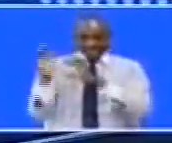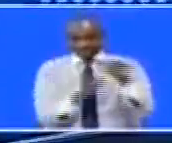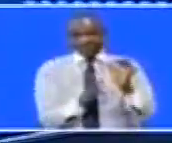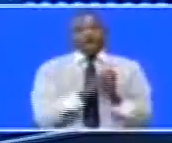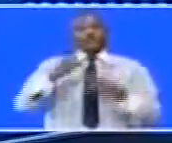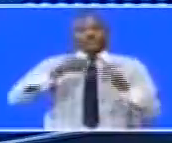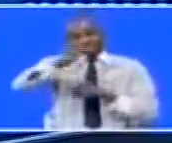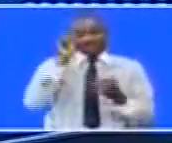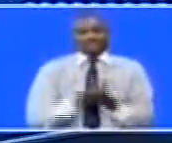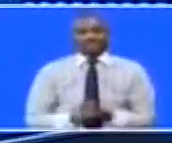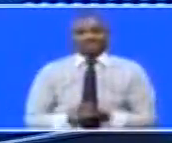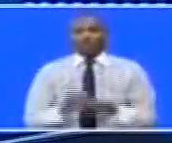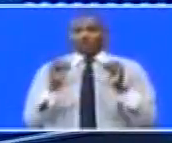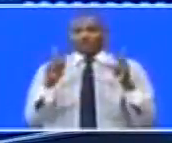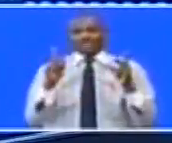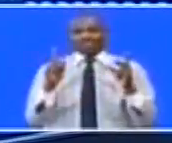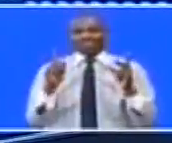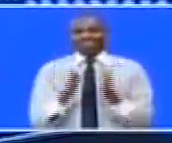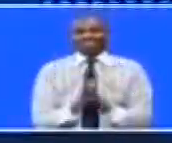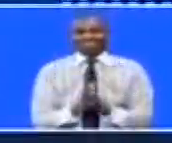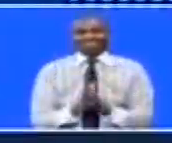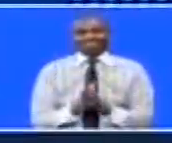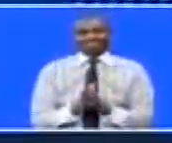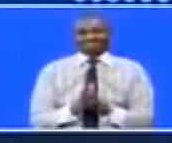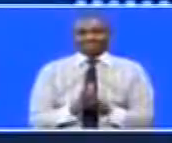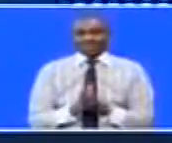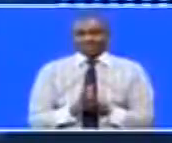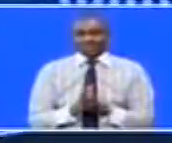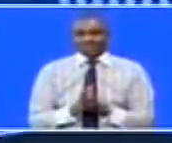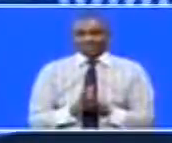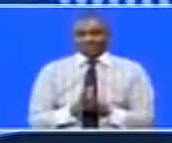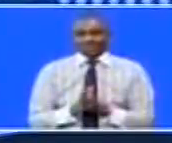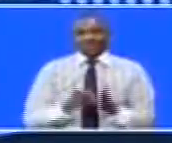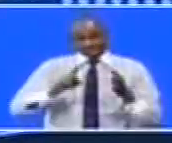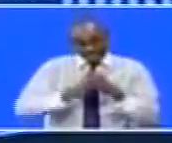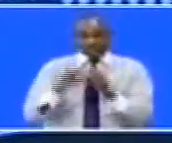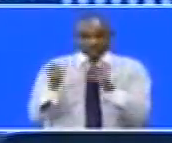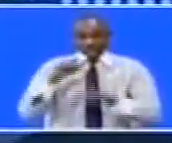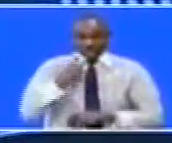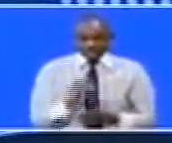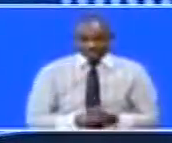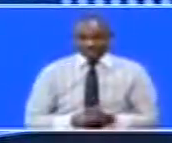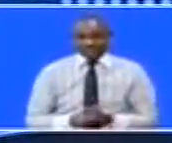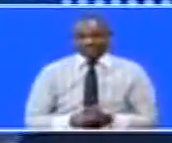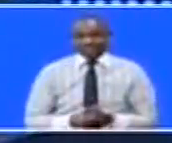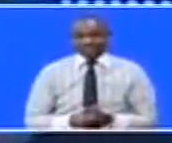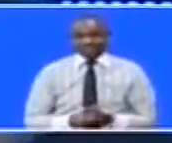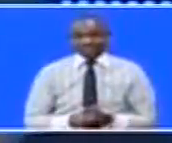enjoy. Okay, so I read from there. And I start to introduce myself.